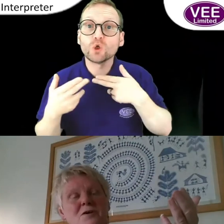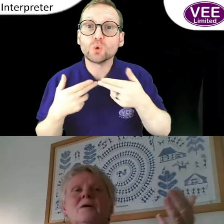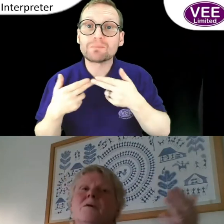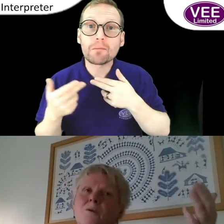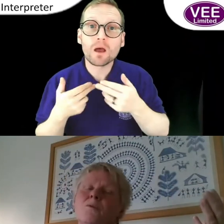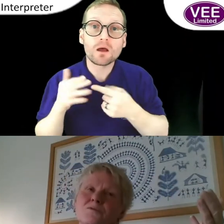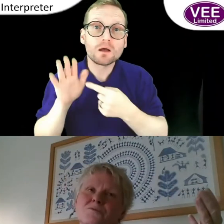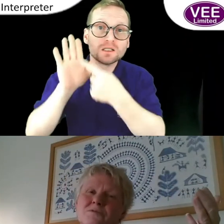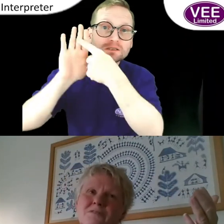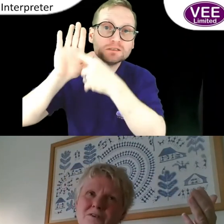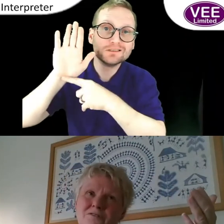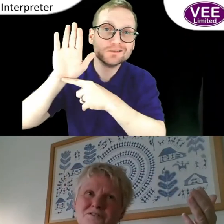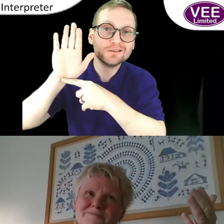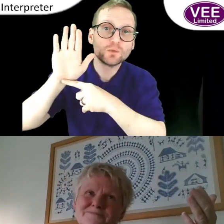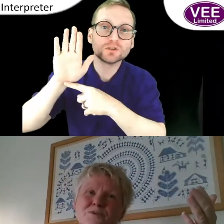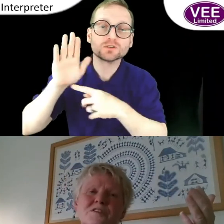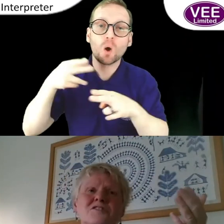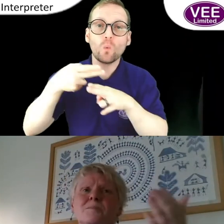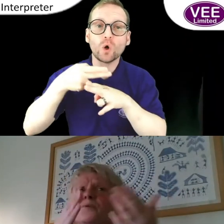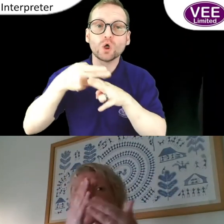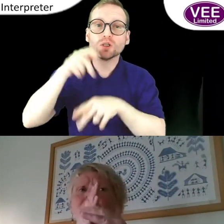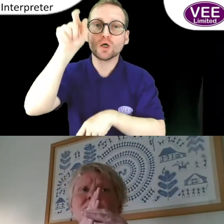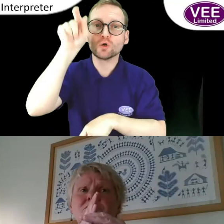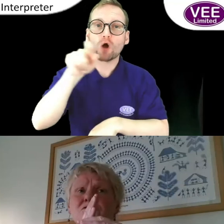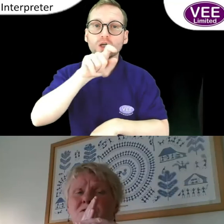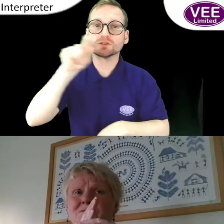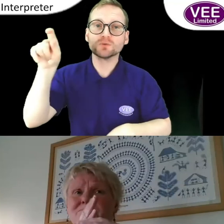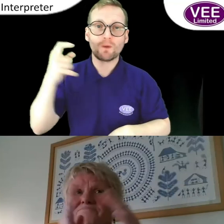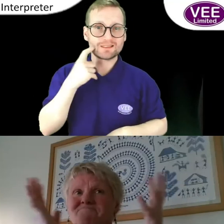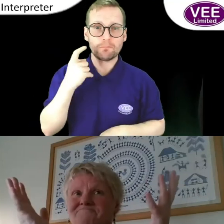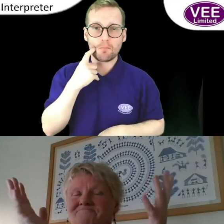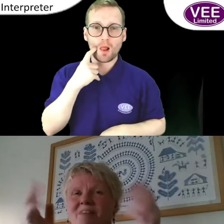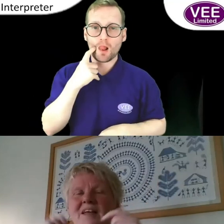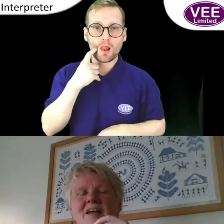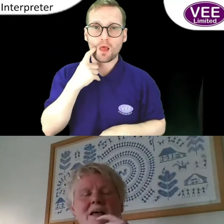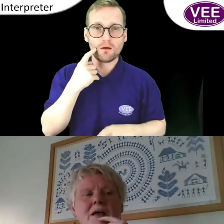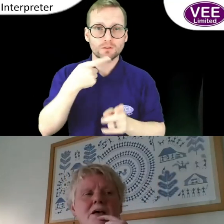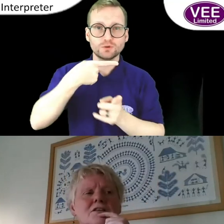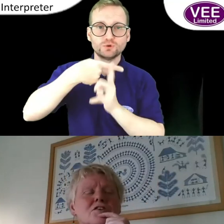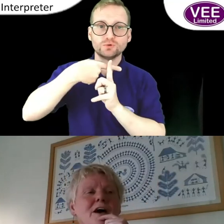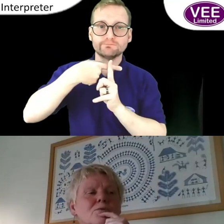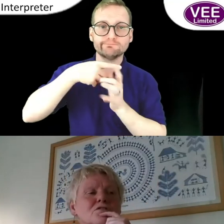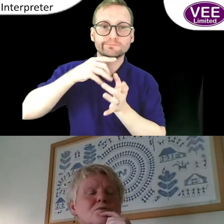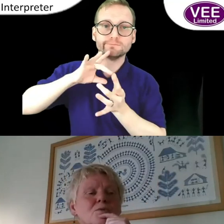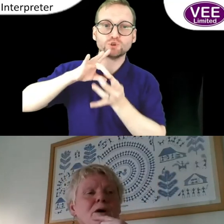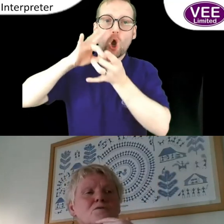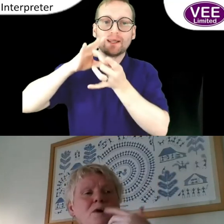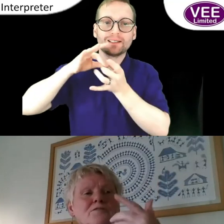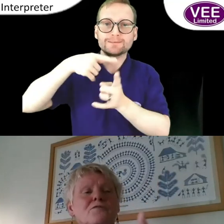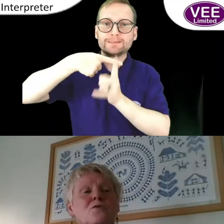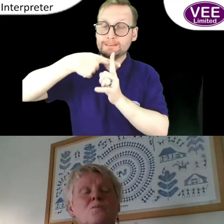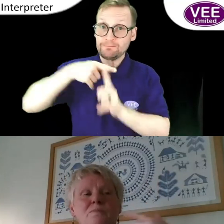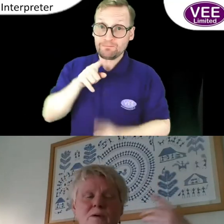newspapers was a wooden cross with a simple carpenter's joint. So